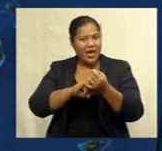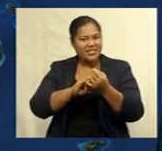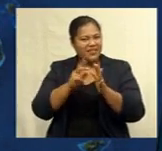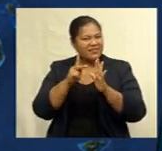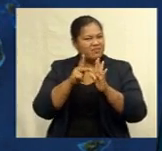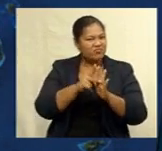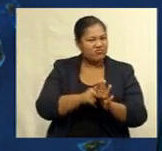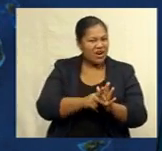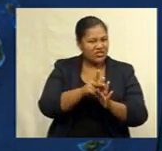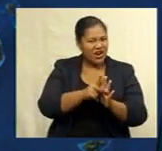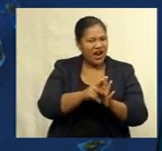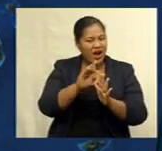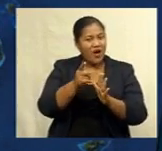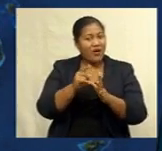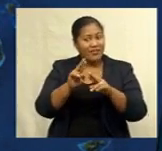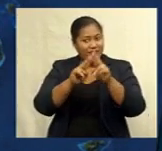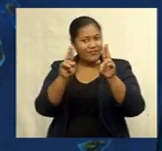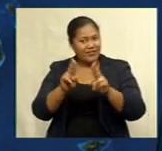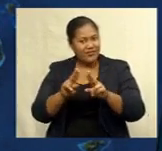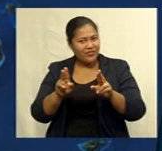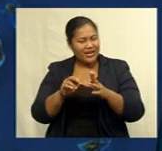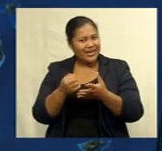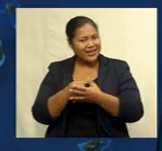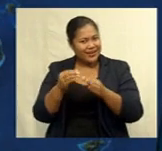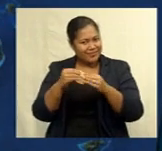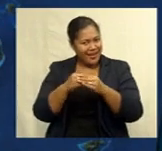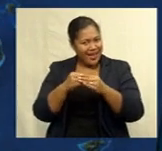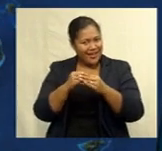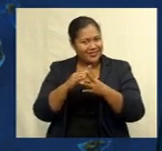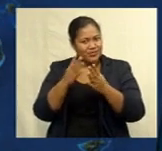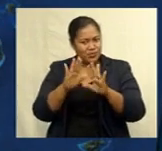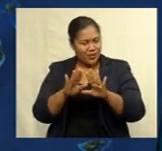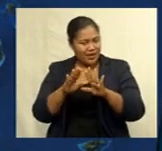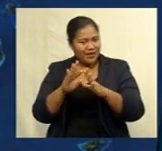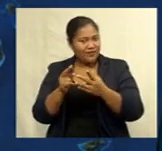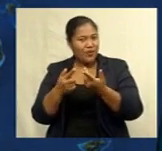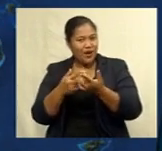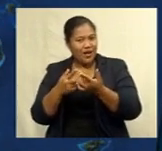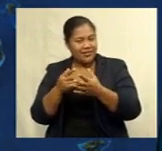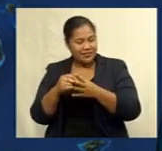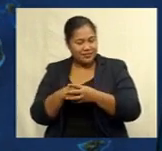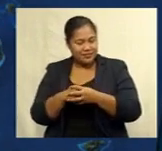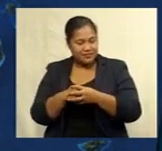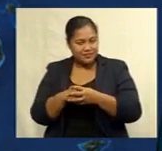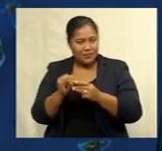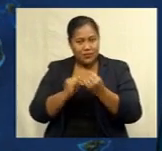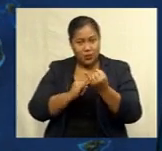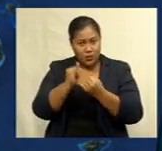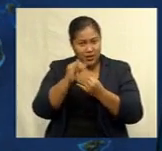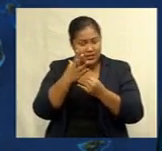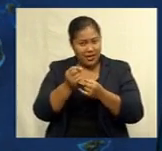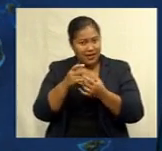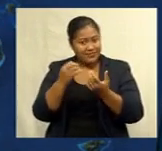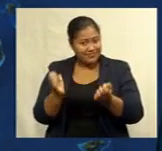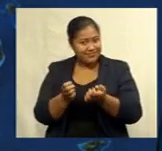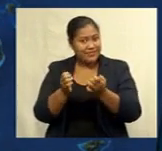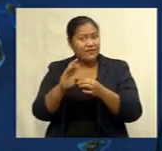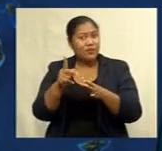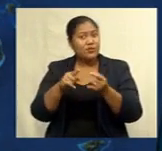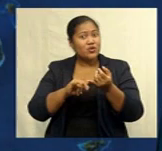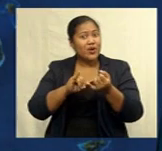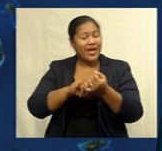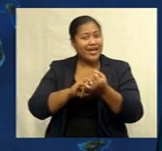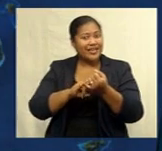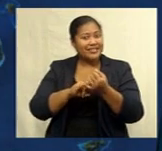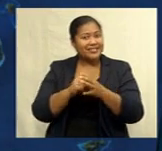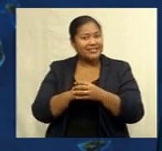off the Federal Reserve to begin unwinding any stimulus anytime soon. The Wall Street got a boost from US inflation headlines, with